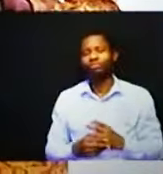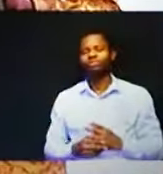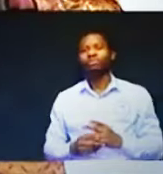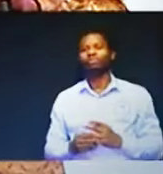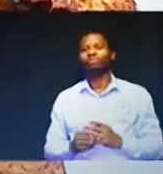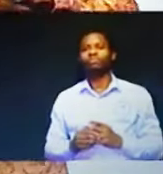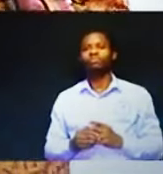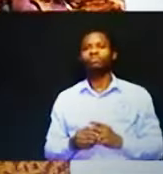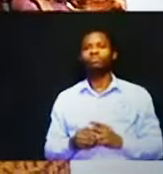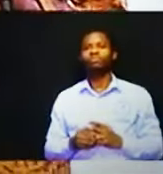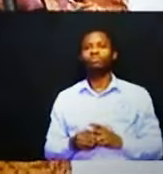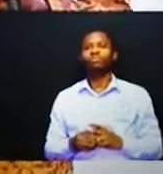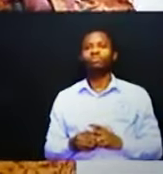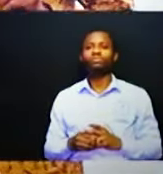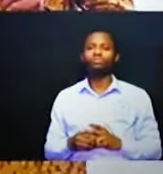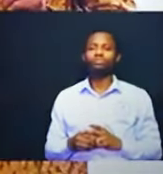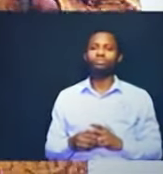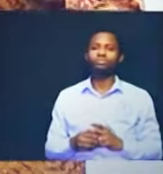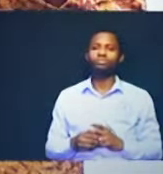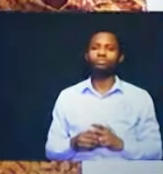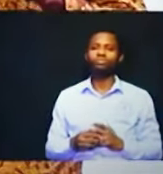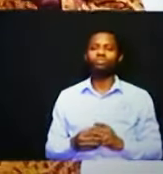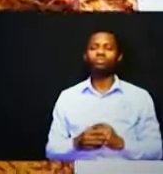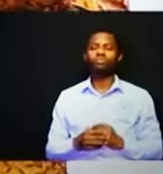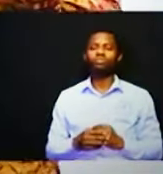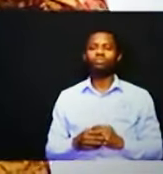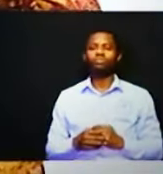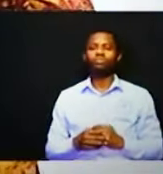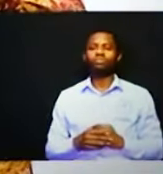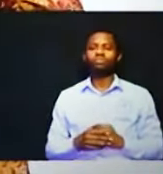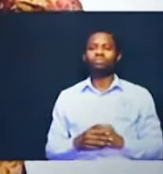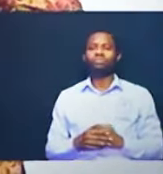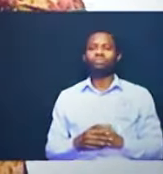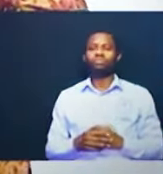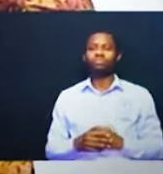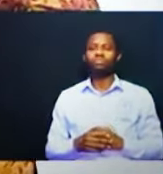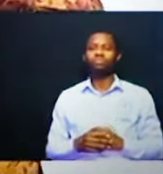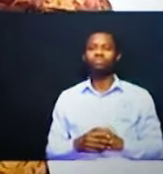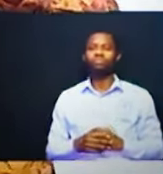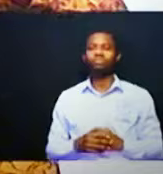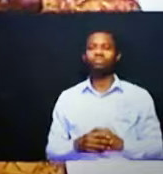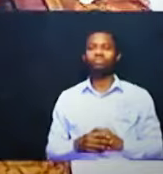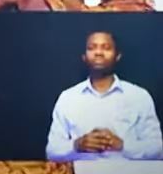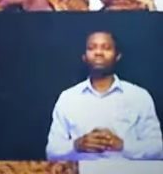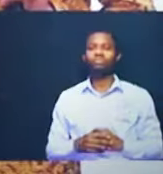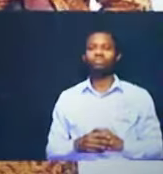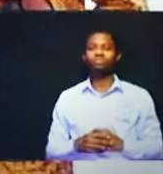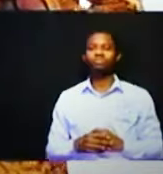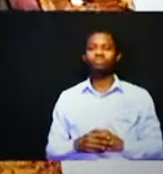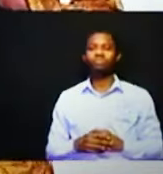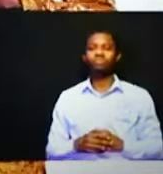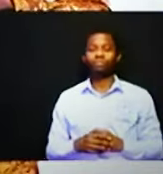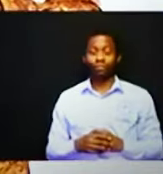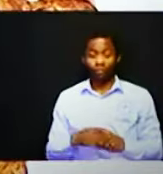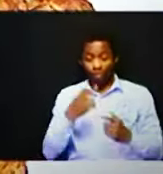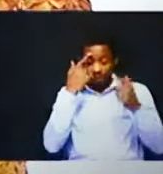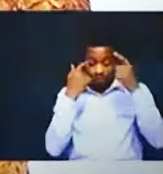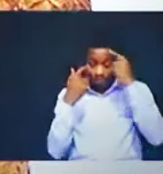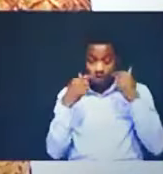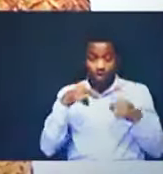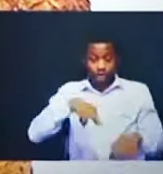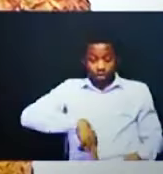any more bro for a mobby or betumi piano. Fabua won't never ready a bemodim. Because religion that God our Father